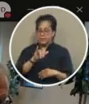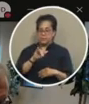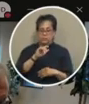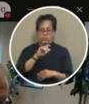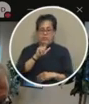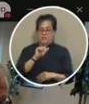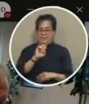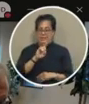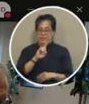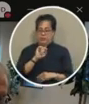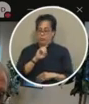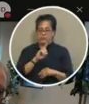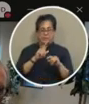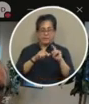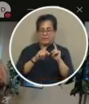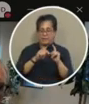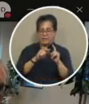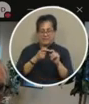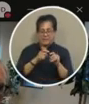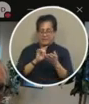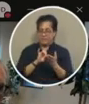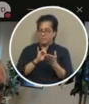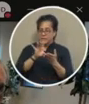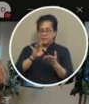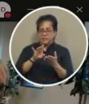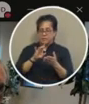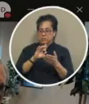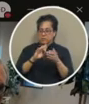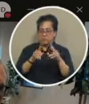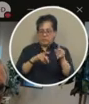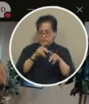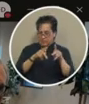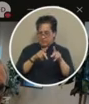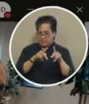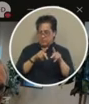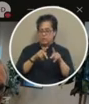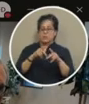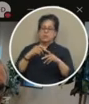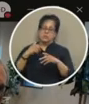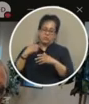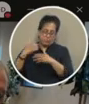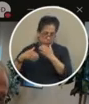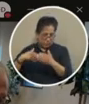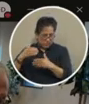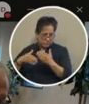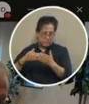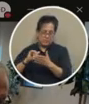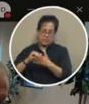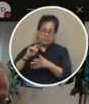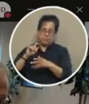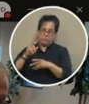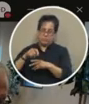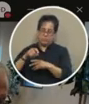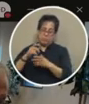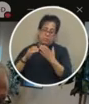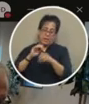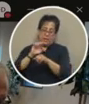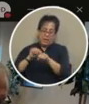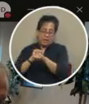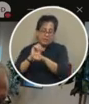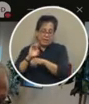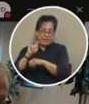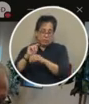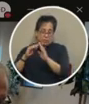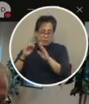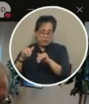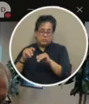landlords cannot evict their residents. There is a process by which people can be locked out of their homes, but that is